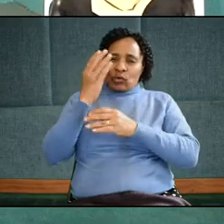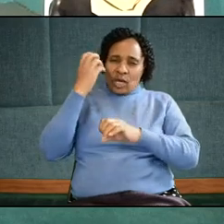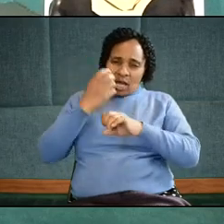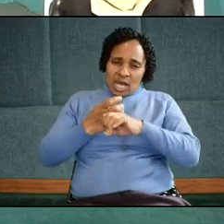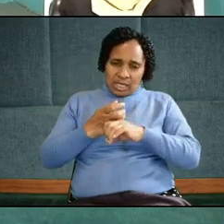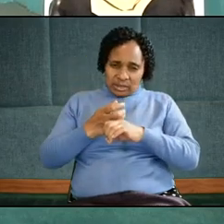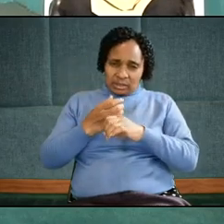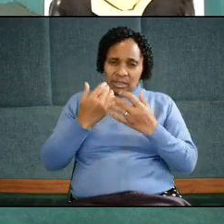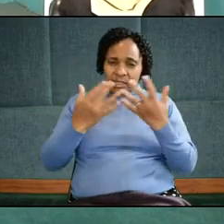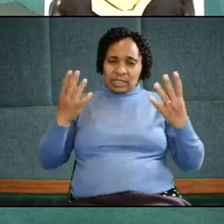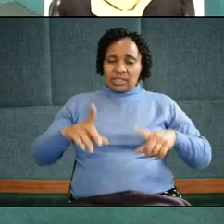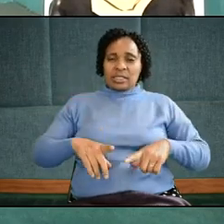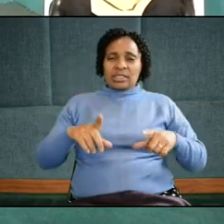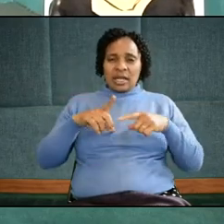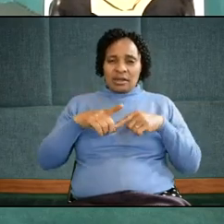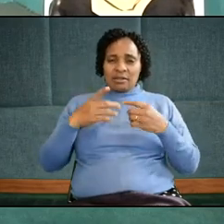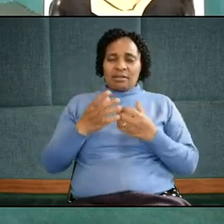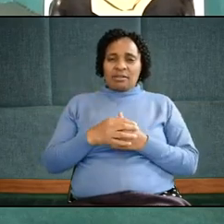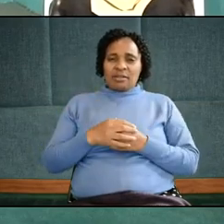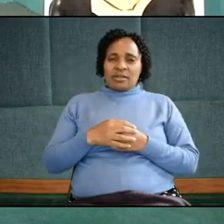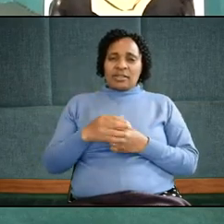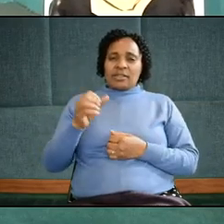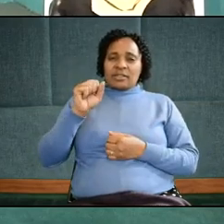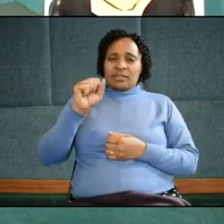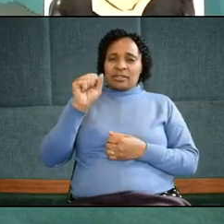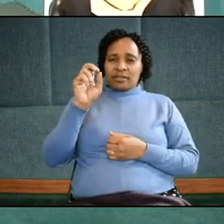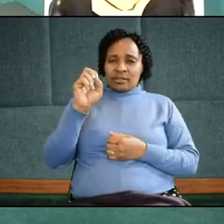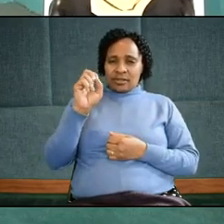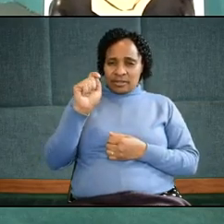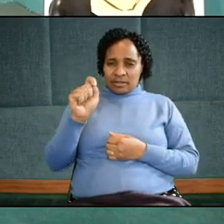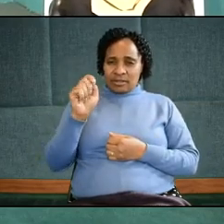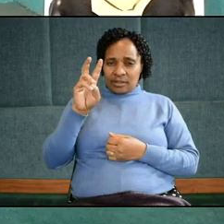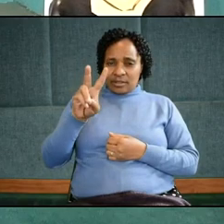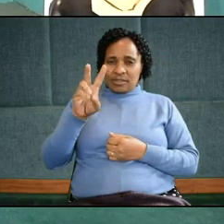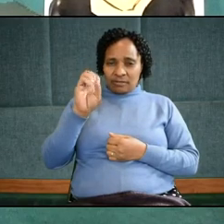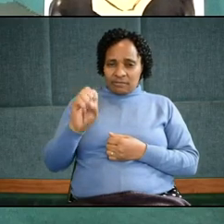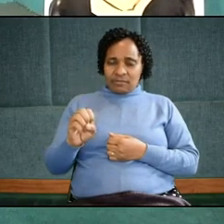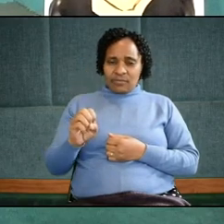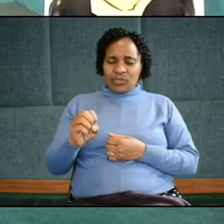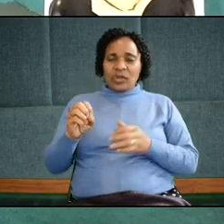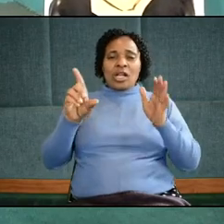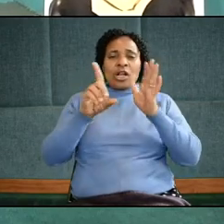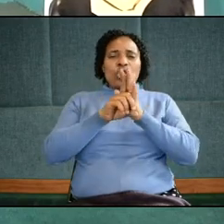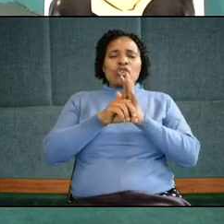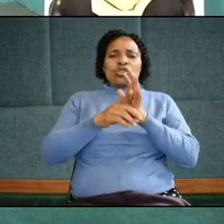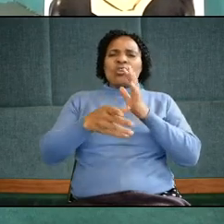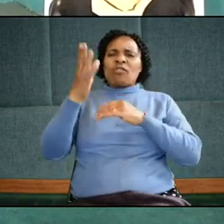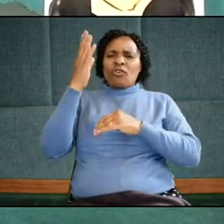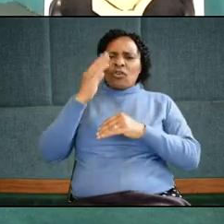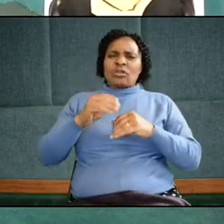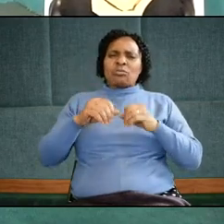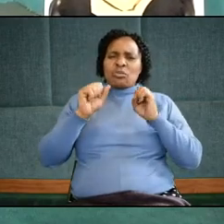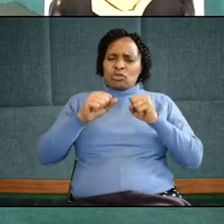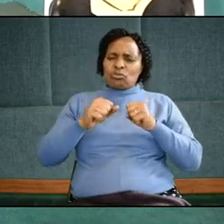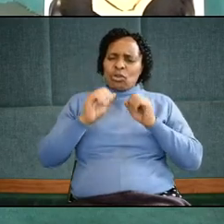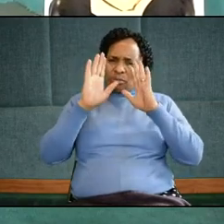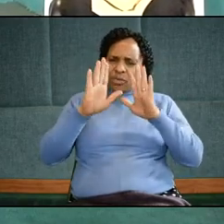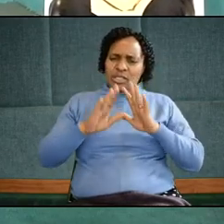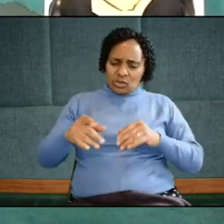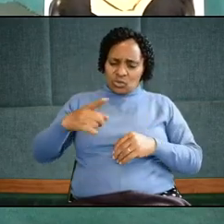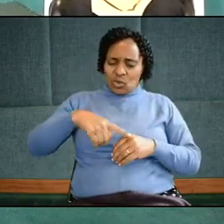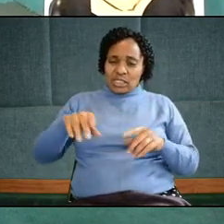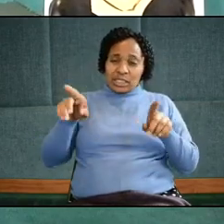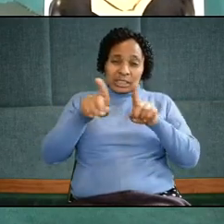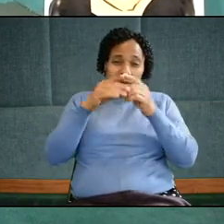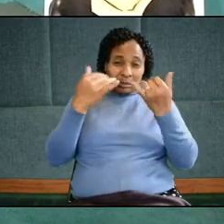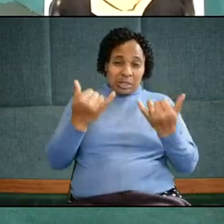Thank you for that, Steve. Steve, yes. What do you think? Are the laws of God still relevant to us right now? Yes. In